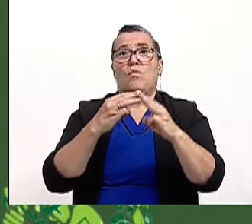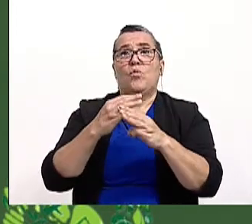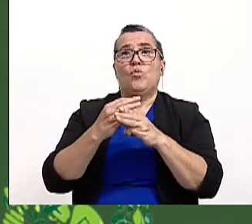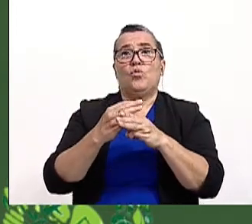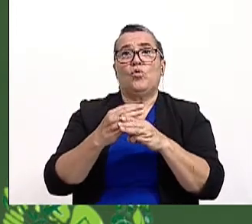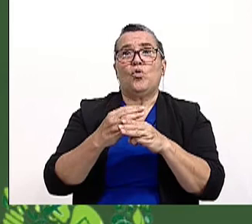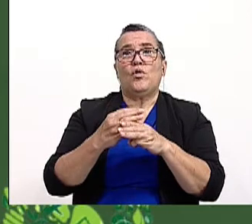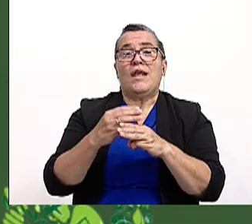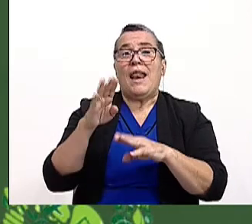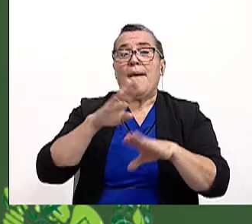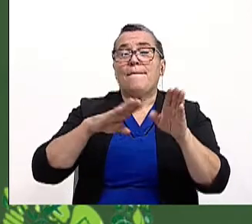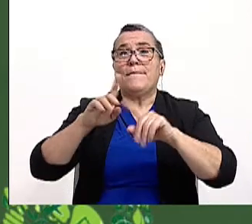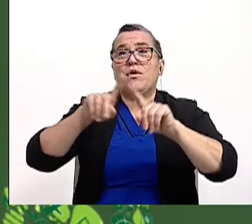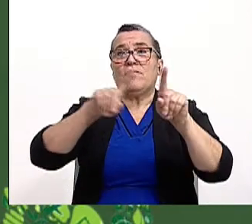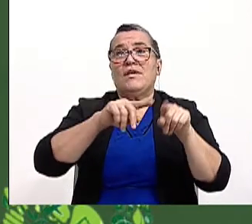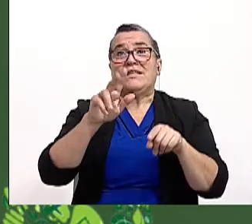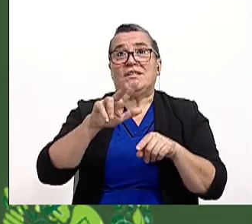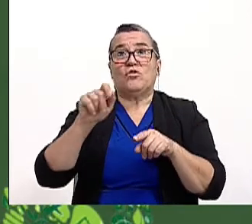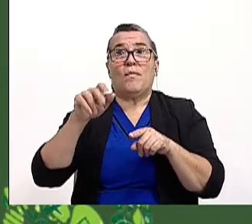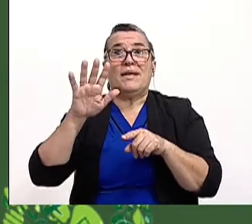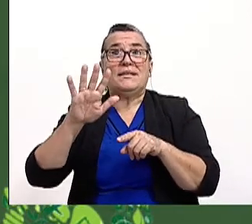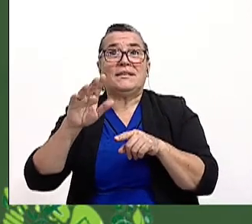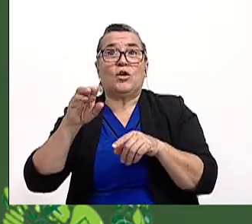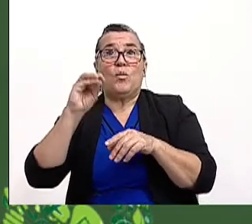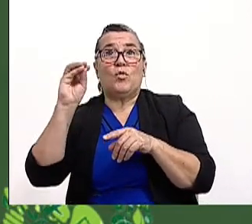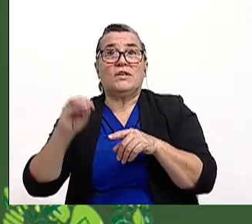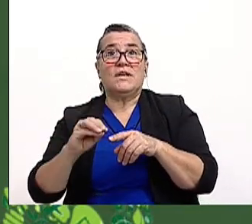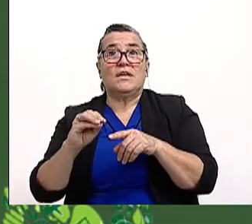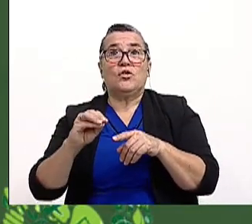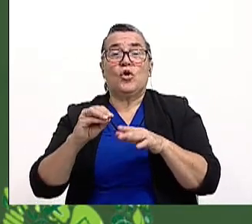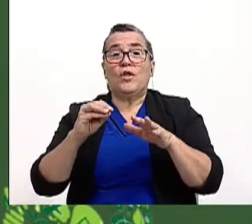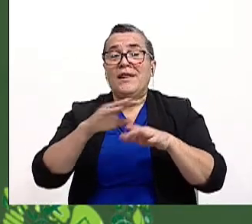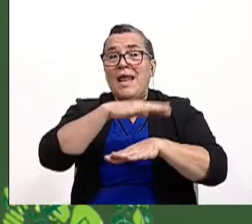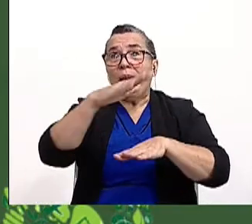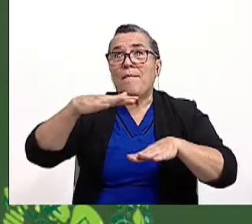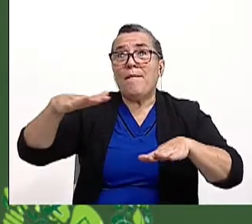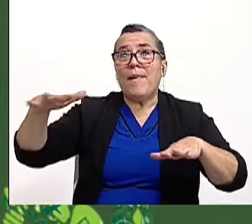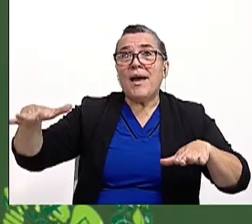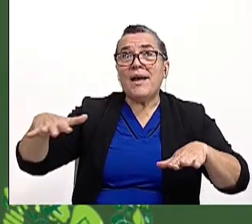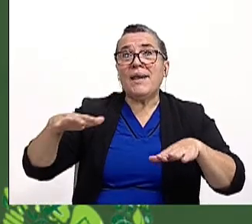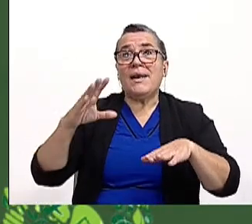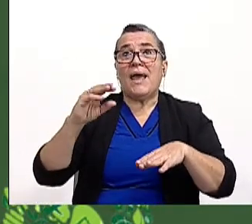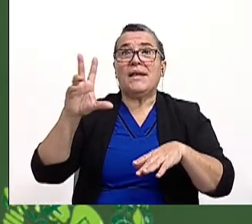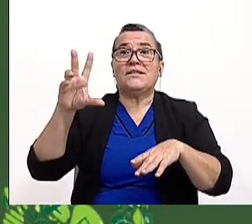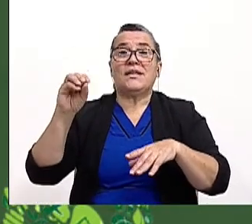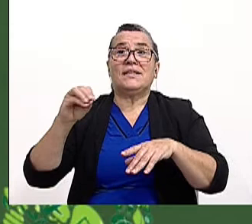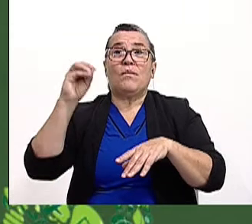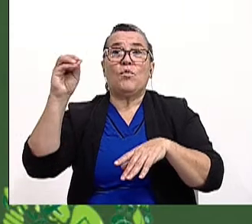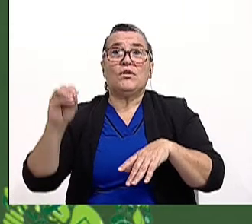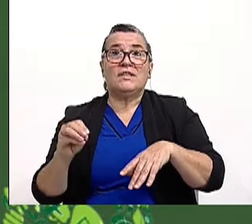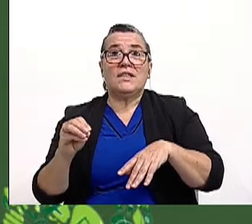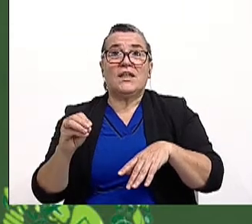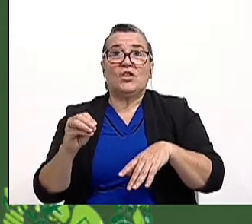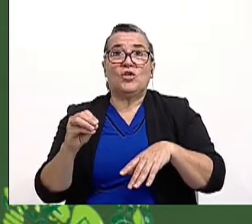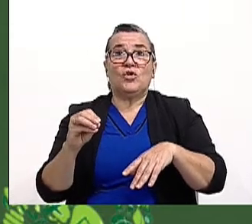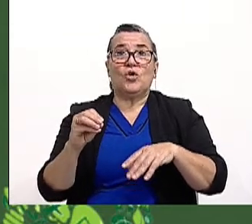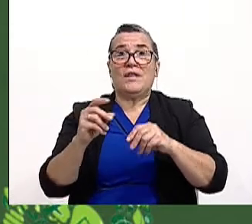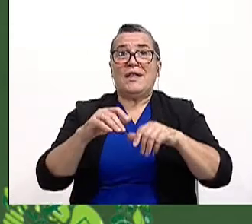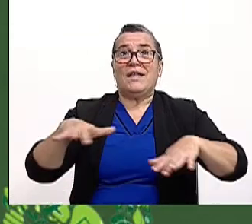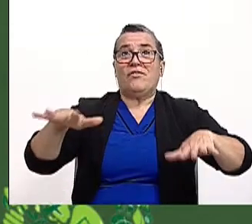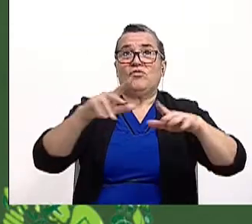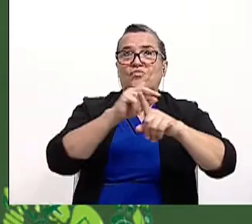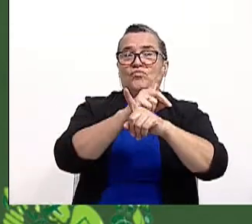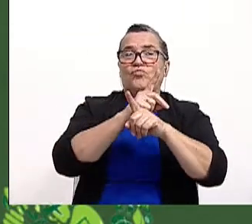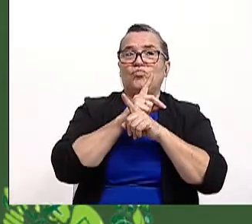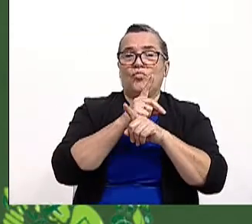life, and 30% of the country's territory is protected natural land. A pioneer in the area